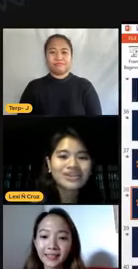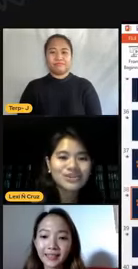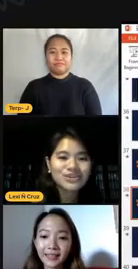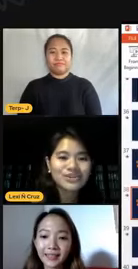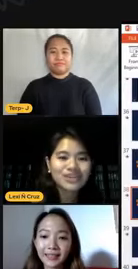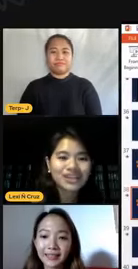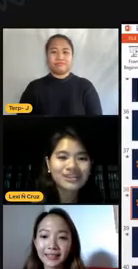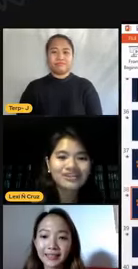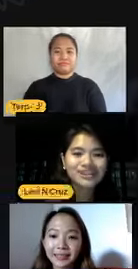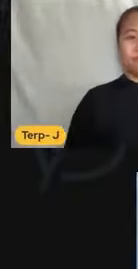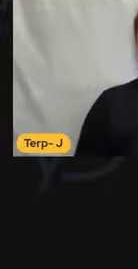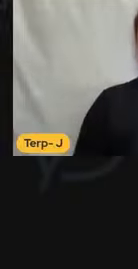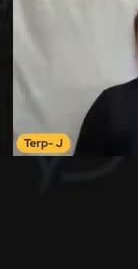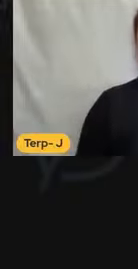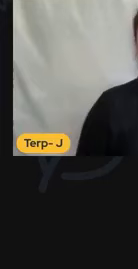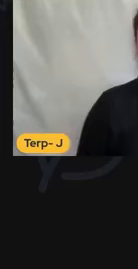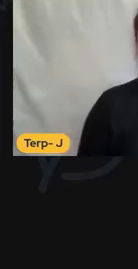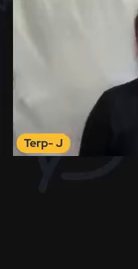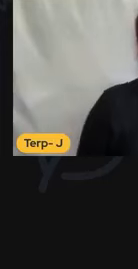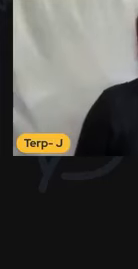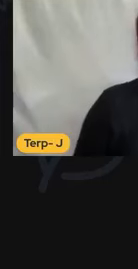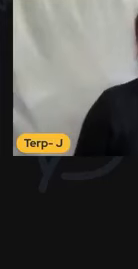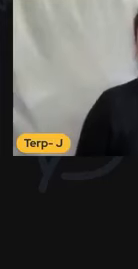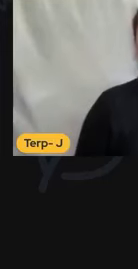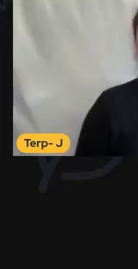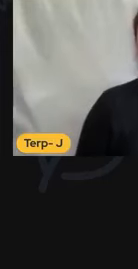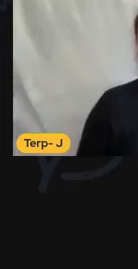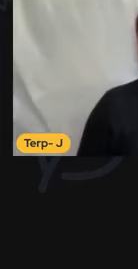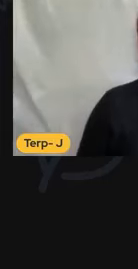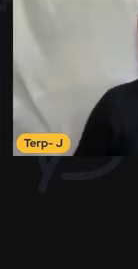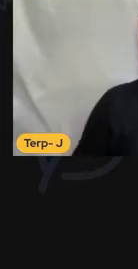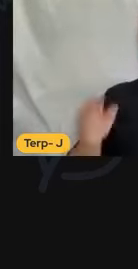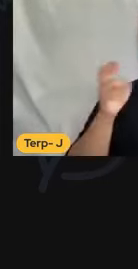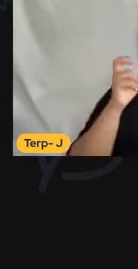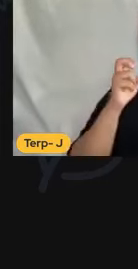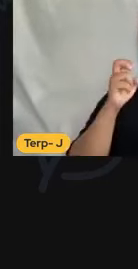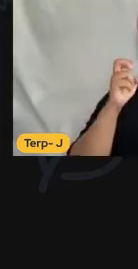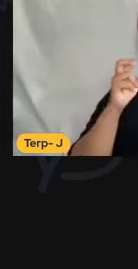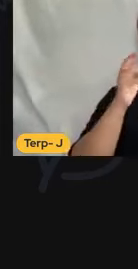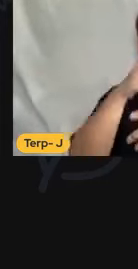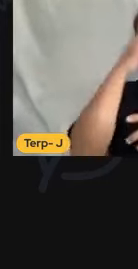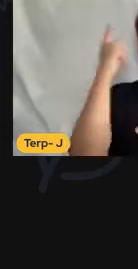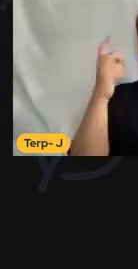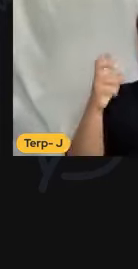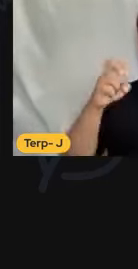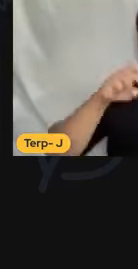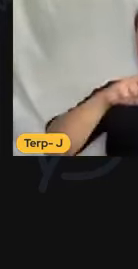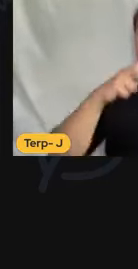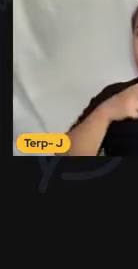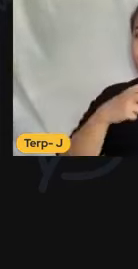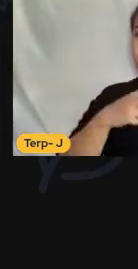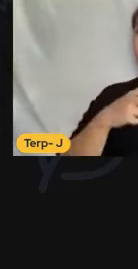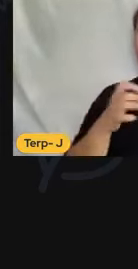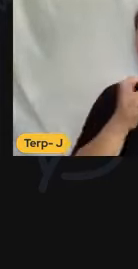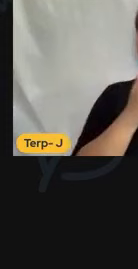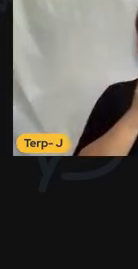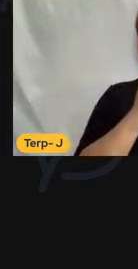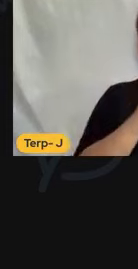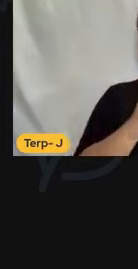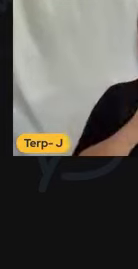all right, due to technical difficulty, it seems that Sir Roylan is not able to share his remarks.